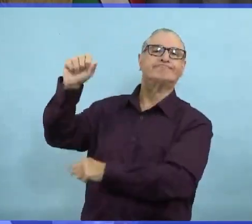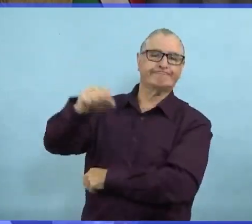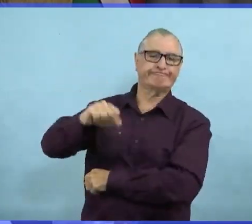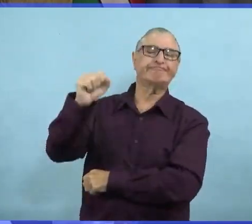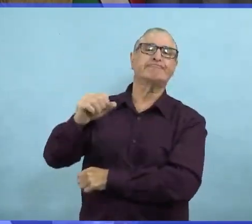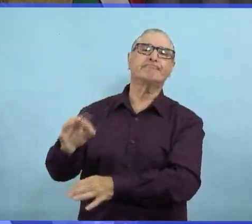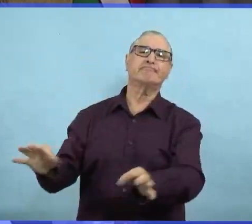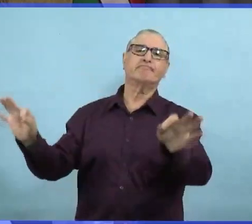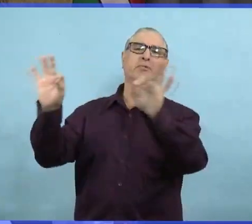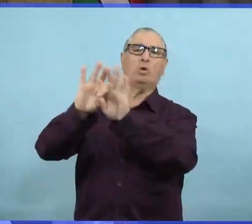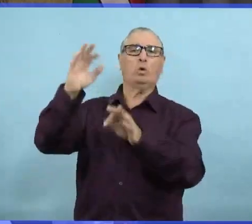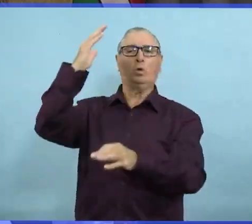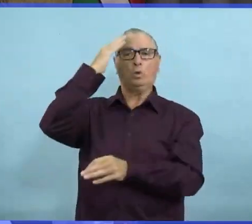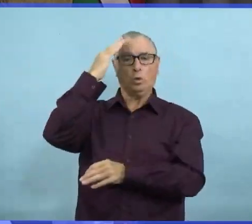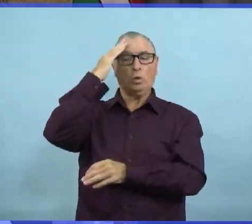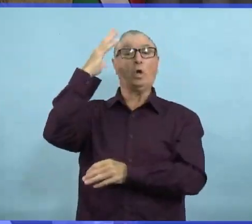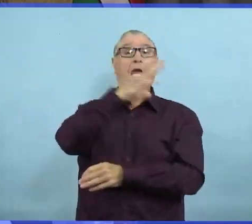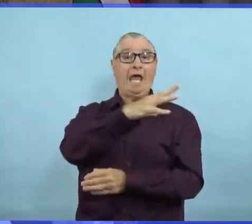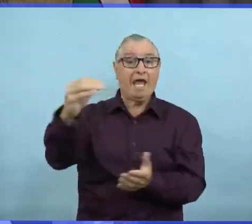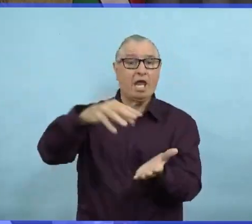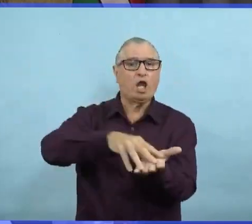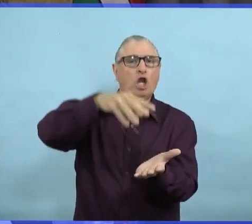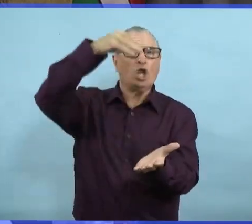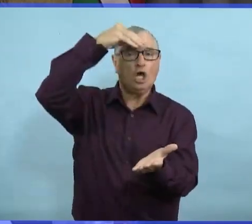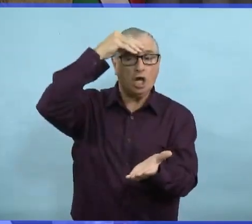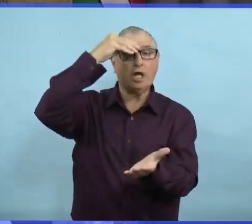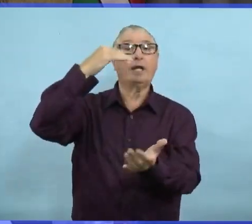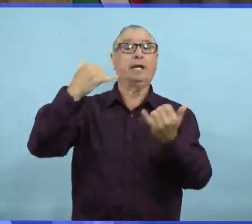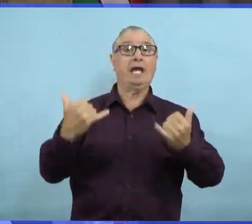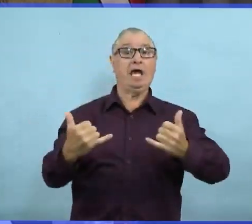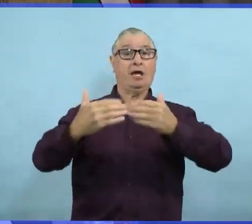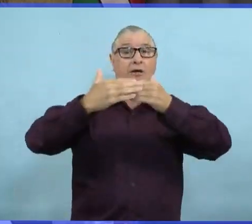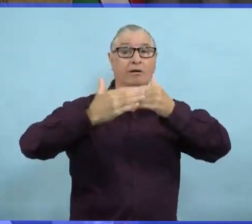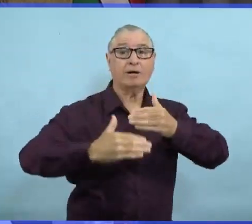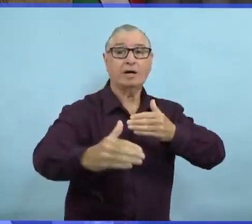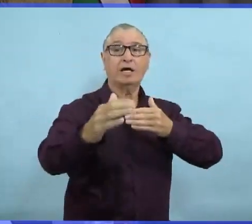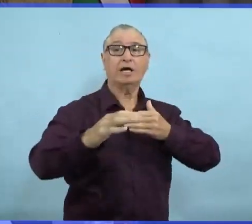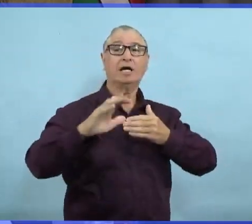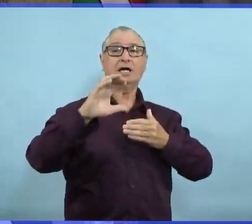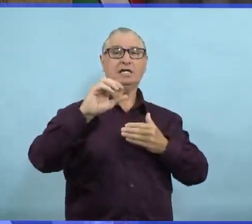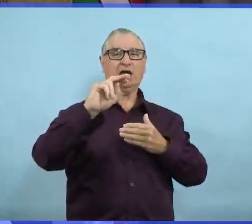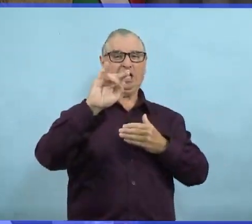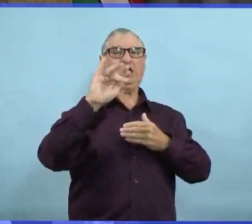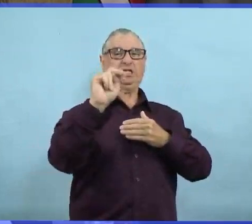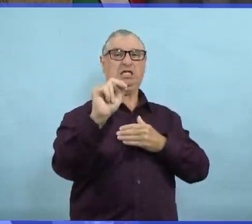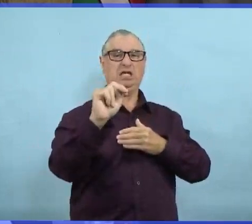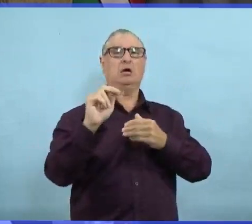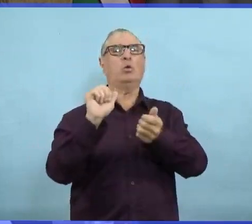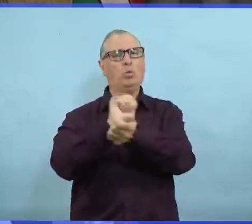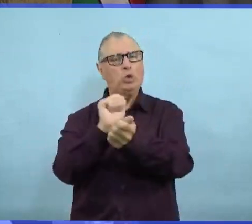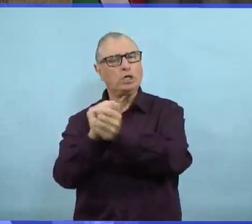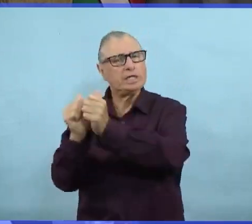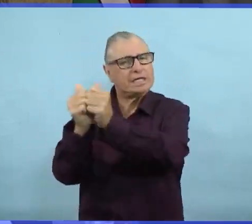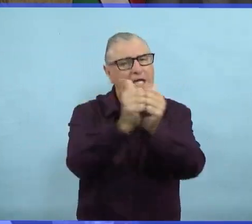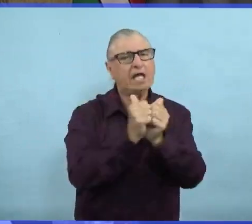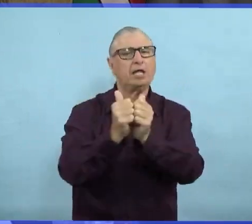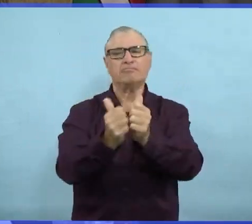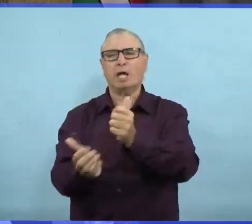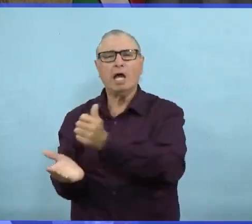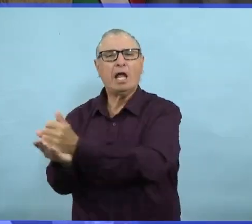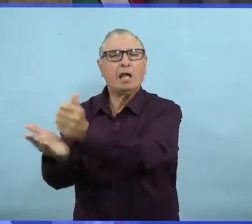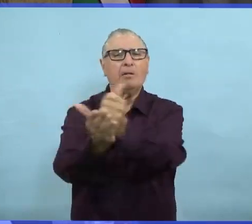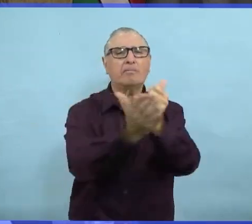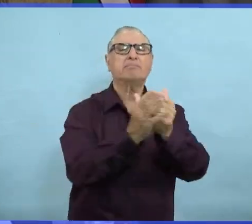dedicated as a government to working on reconciliation projects since we came to government. Canada's a land of hope.